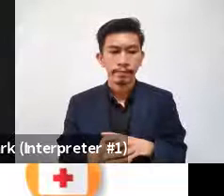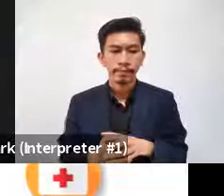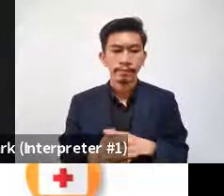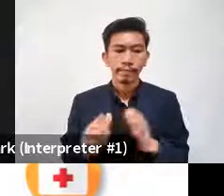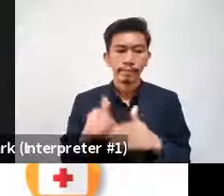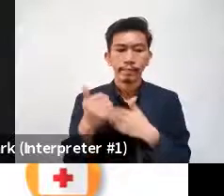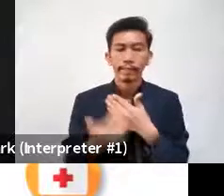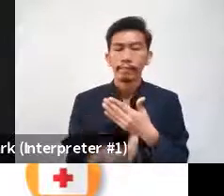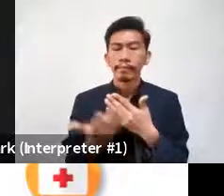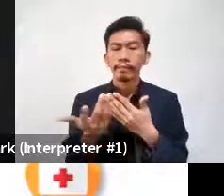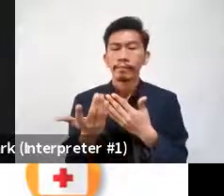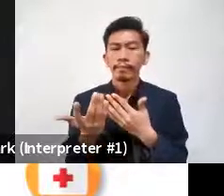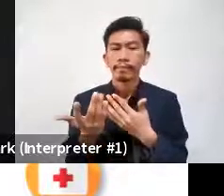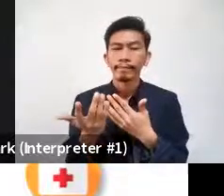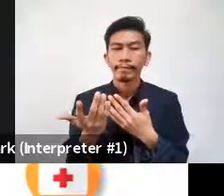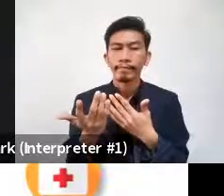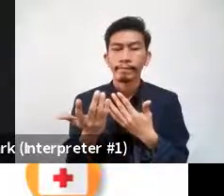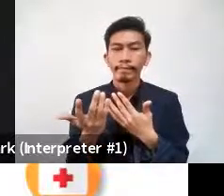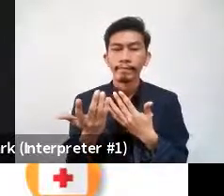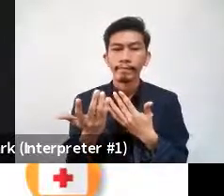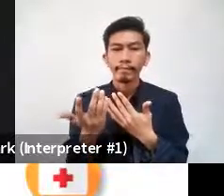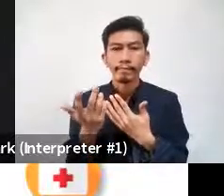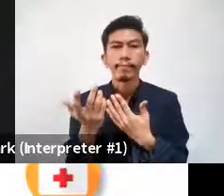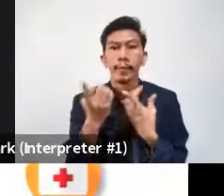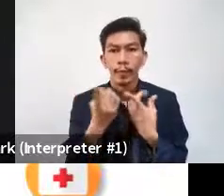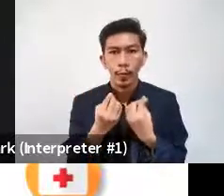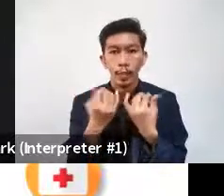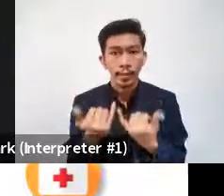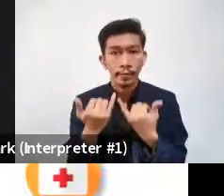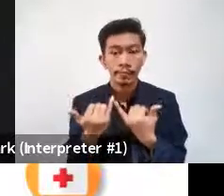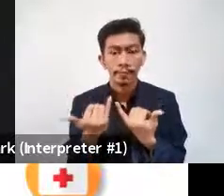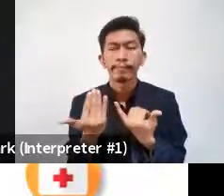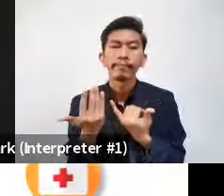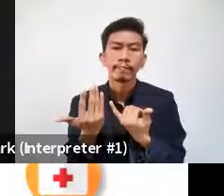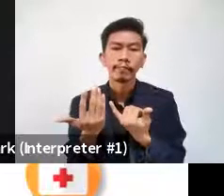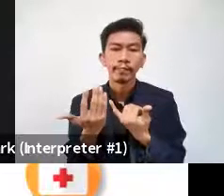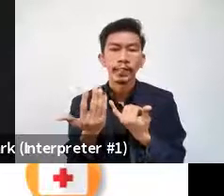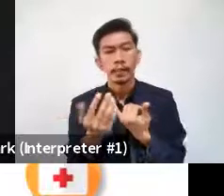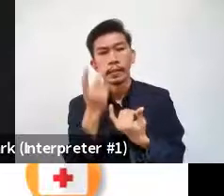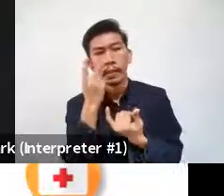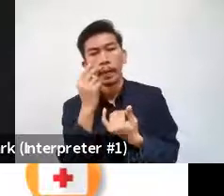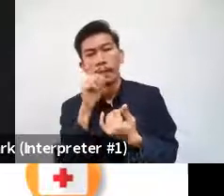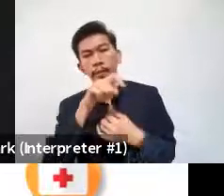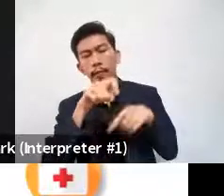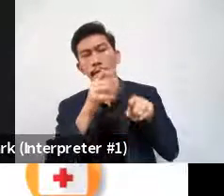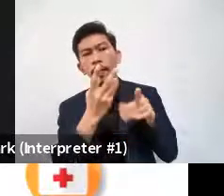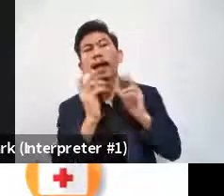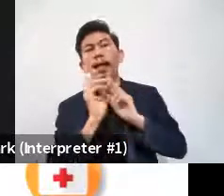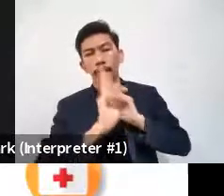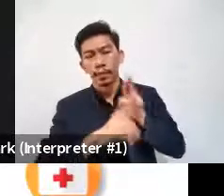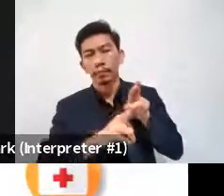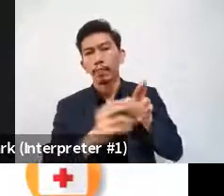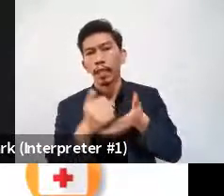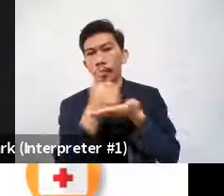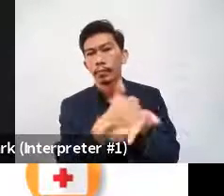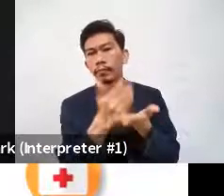With regard to what we are actually doing right now, also we are responding to the need of the situation. This is the